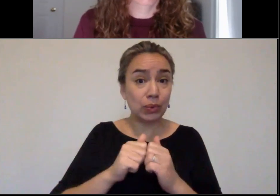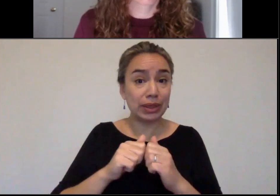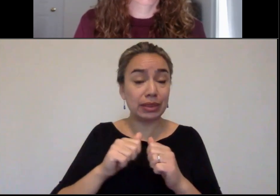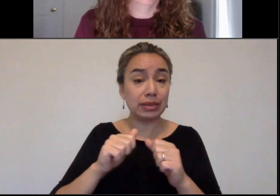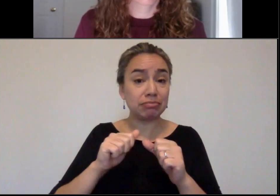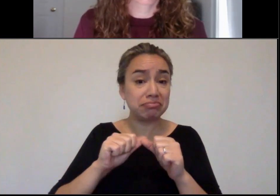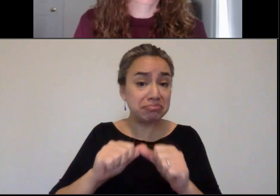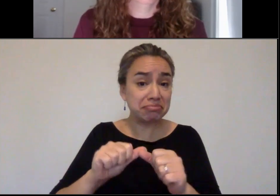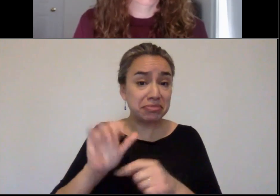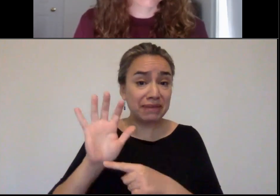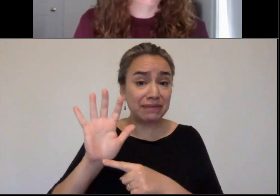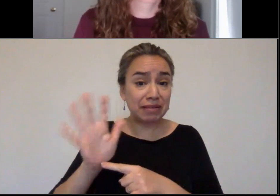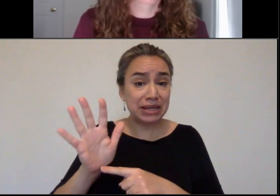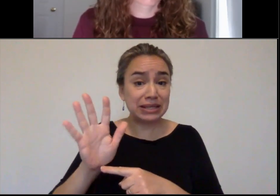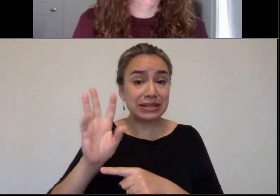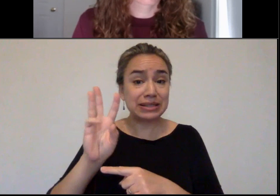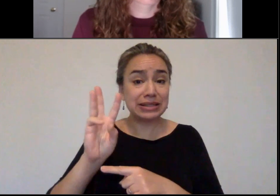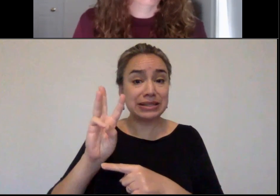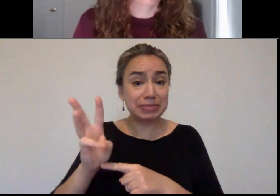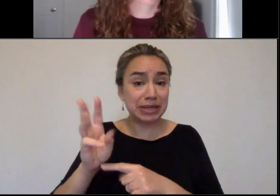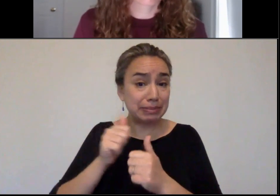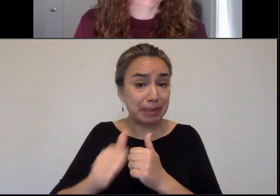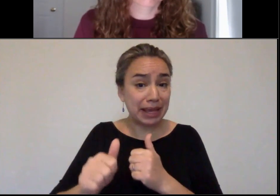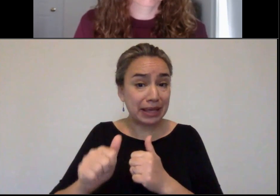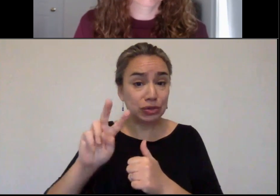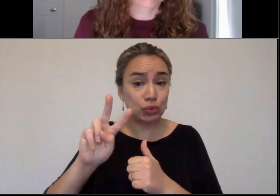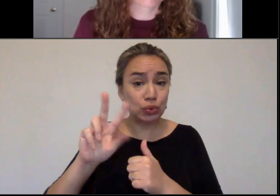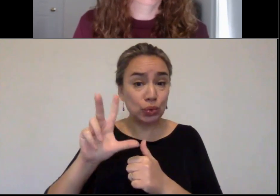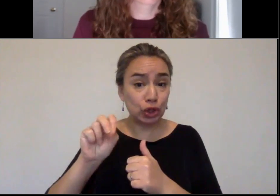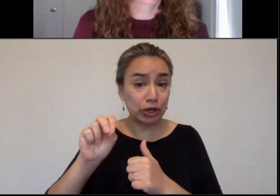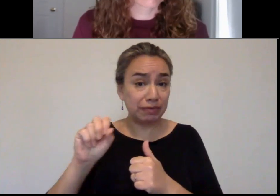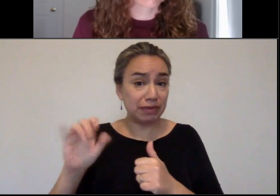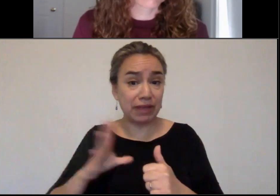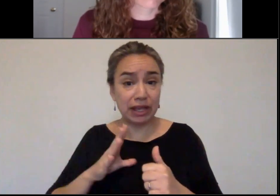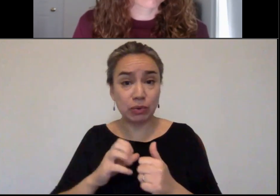maybe 5 or 6 minutes past 2:30, I think we're fine with that.